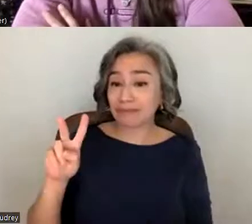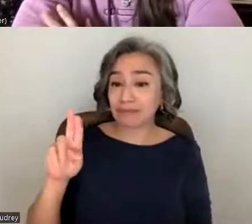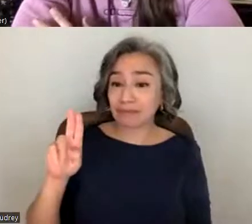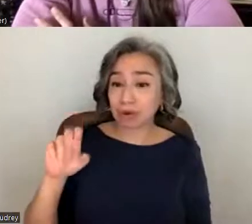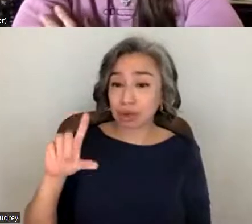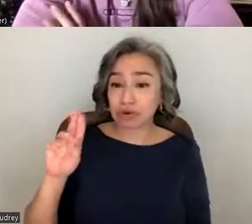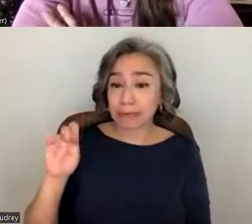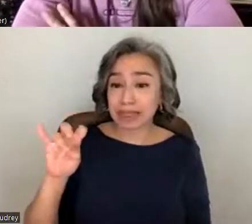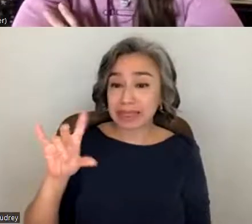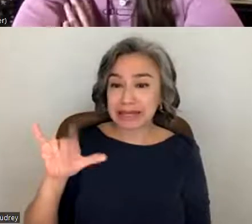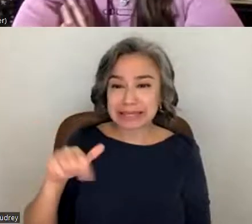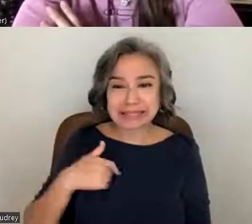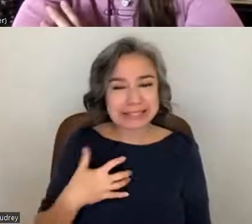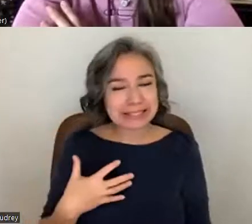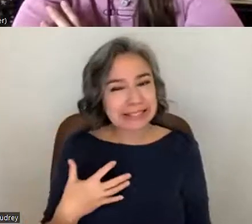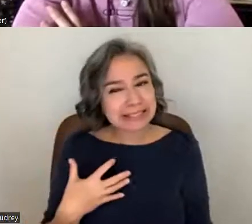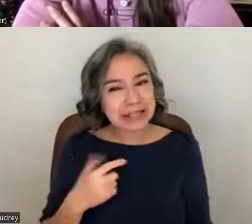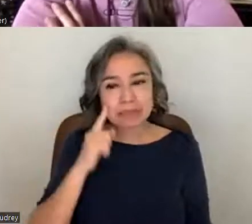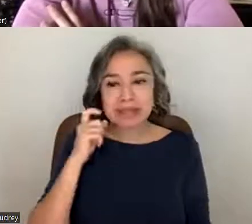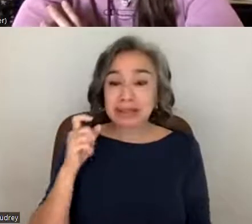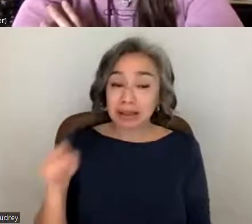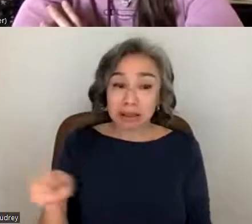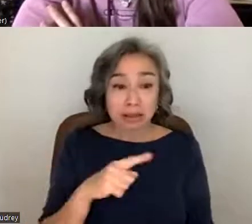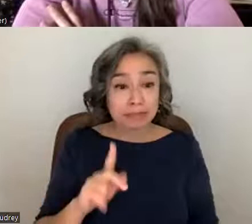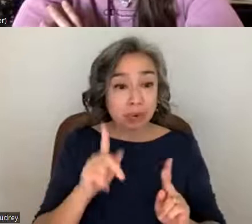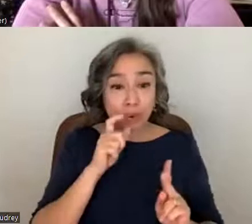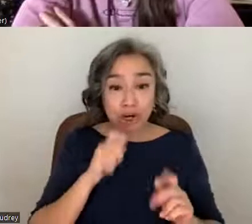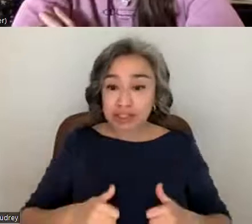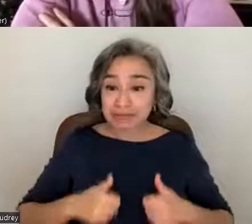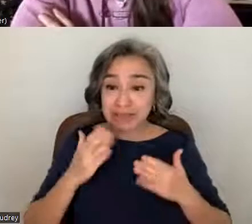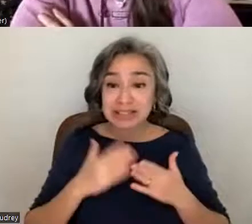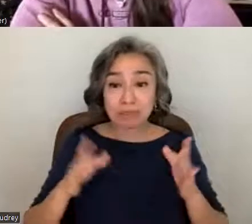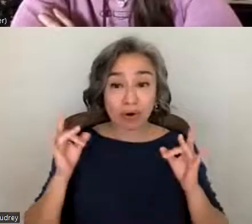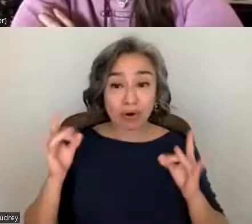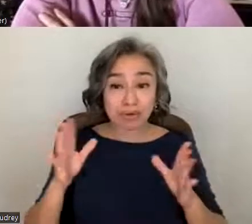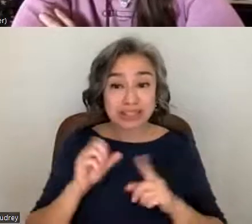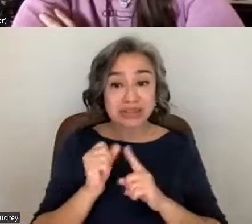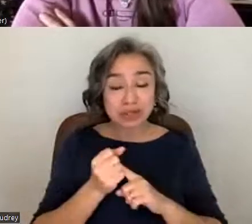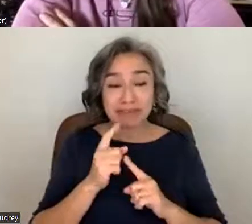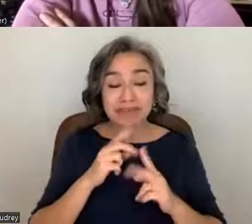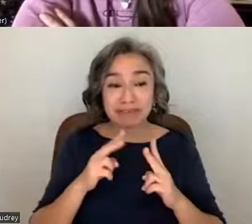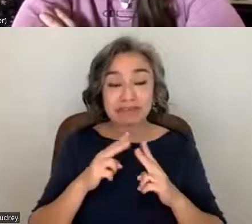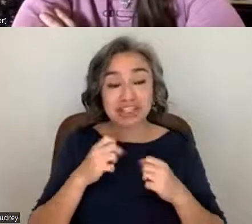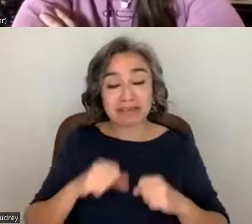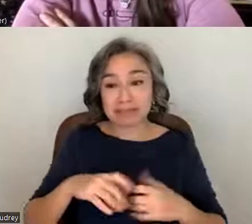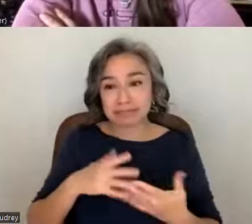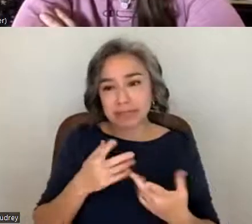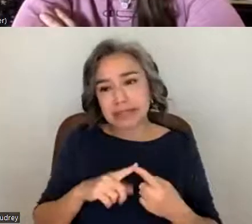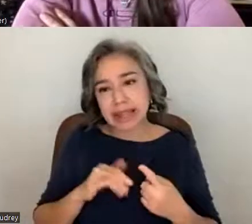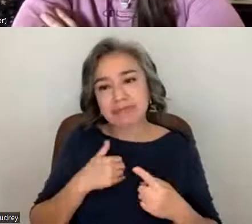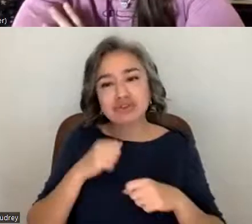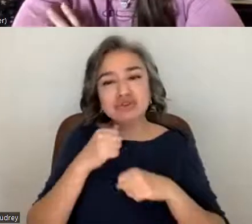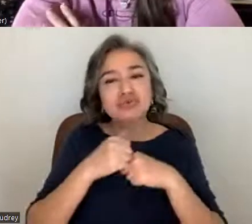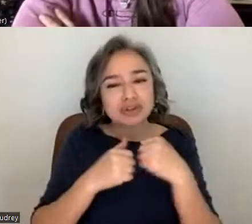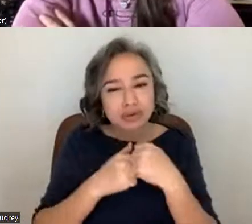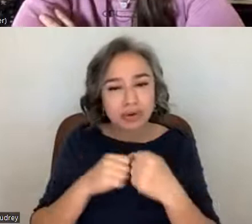how strong and tough people who are surviving horrific conditions are. But nonetheless, there's structural vulnerabilities that people